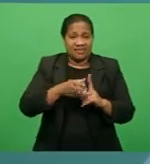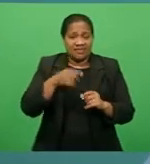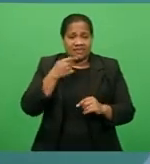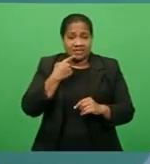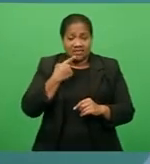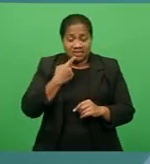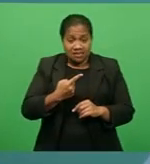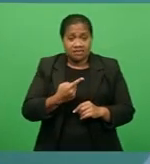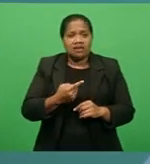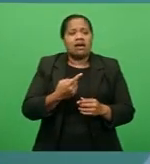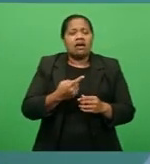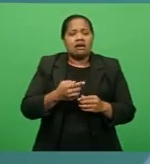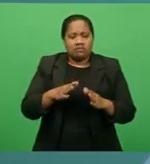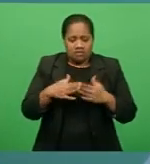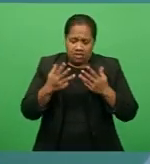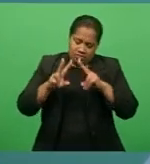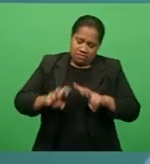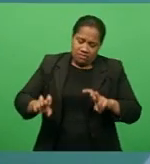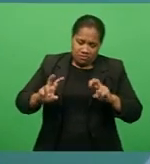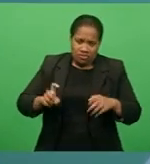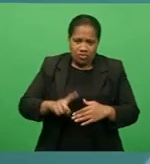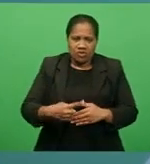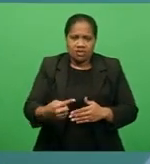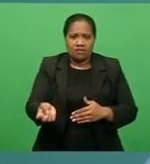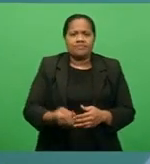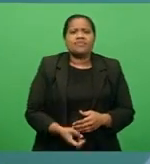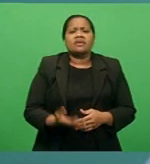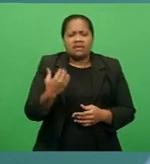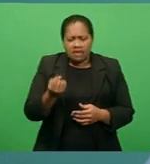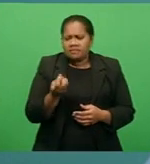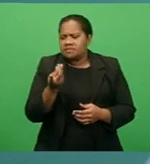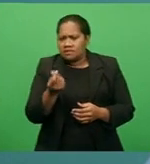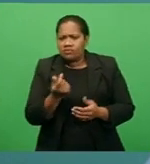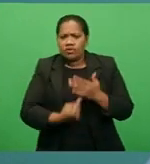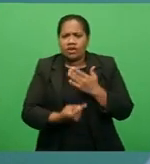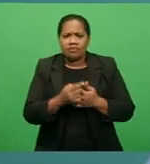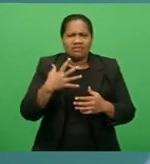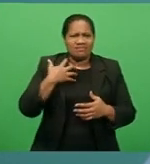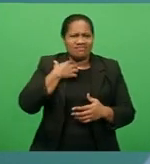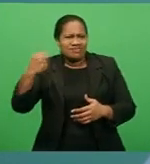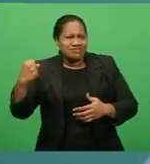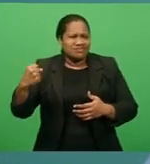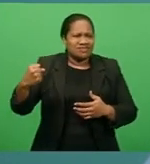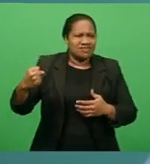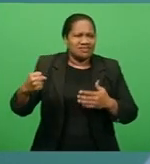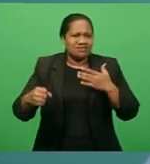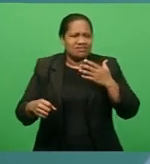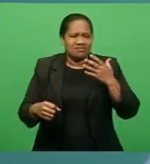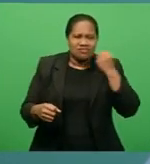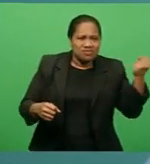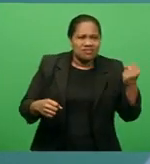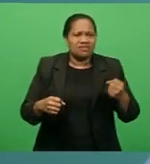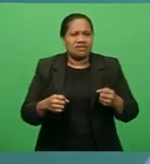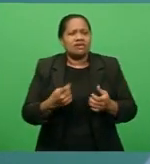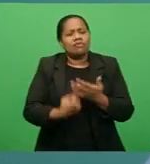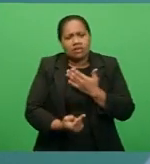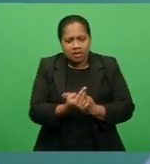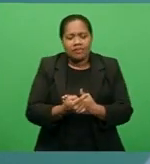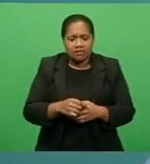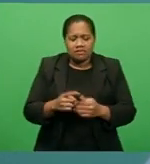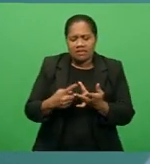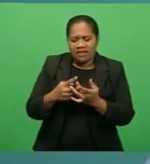There was a number of cases of snatching of change and other things. Officers who have been working around the clock to